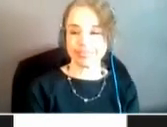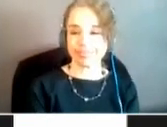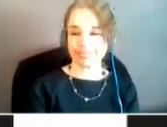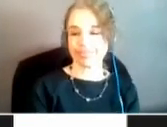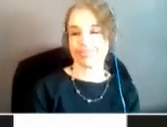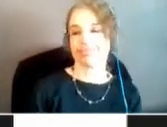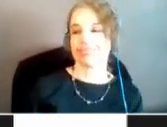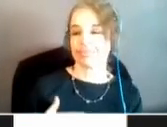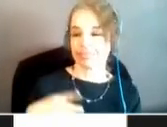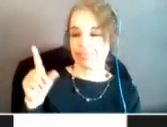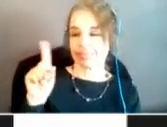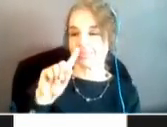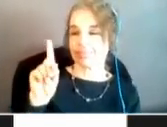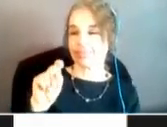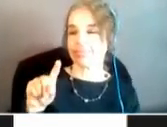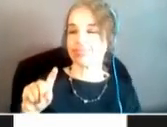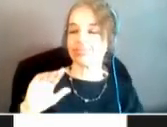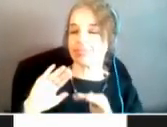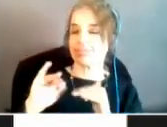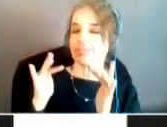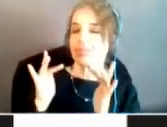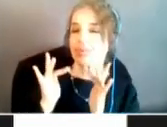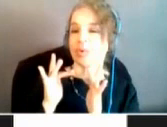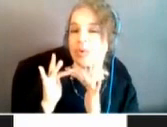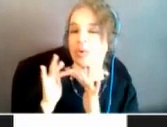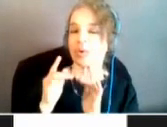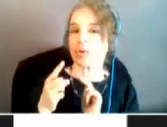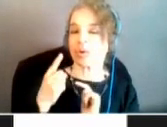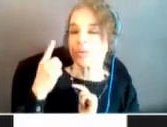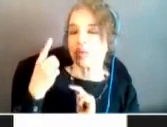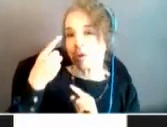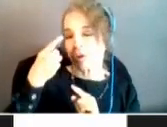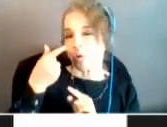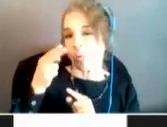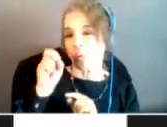I got a quick question. How would you get in contact for one of the bereavement groups?